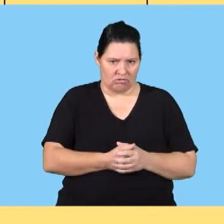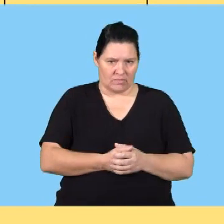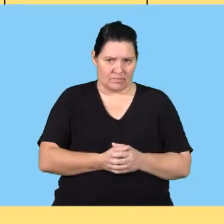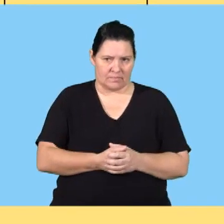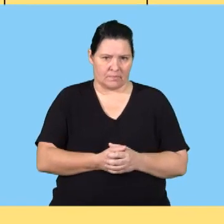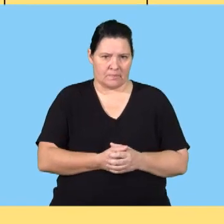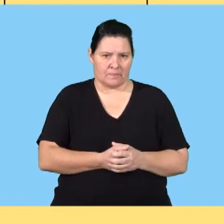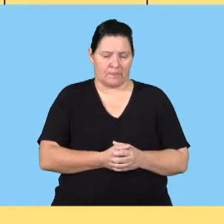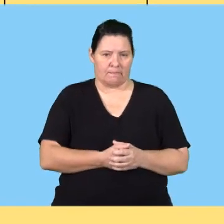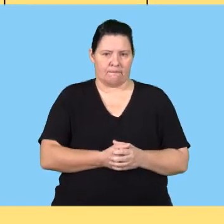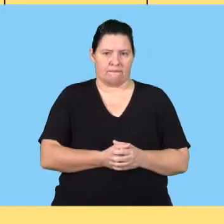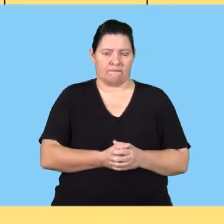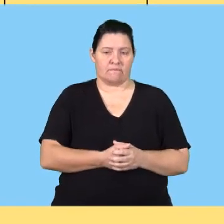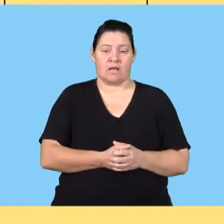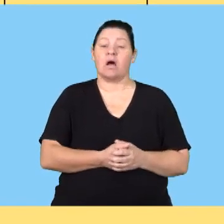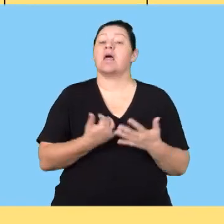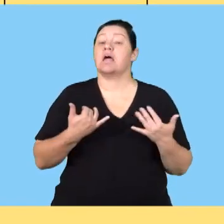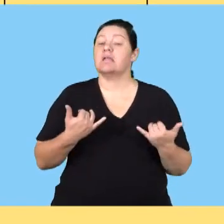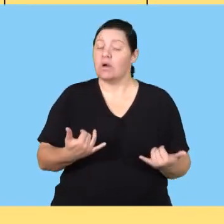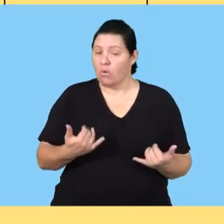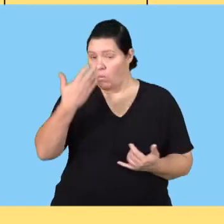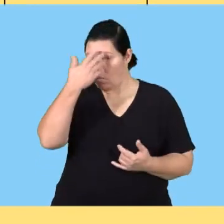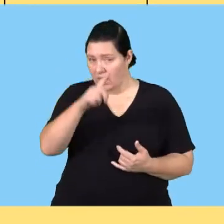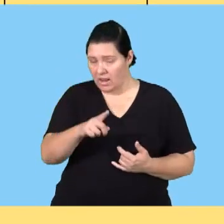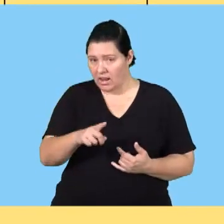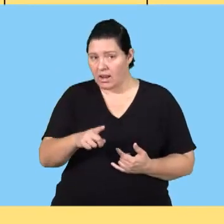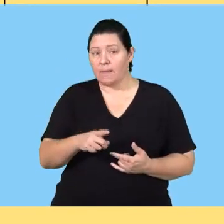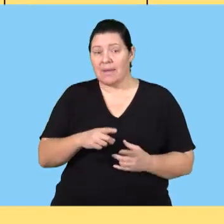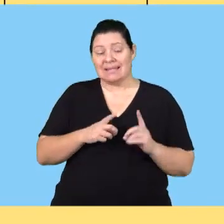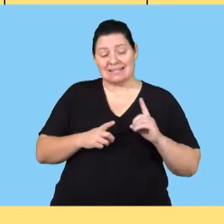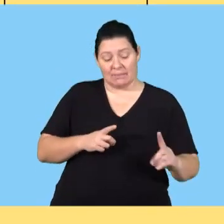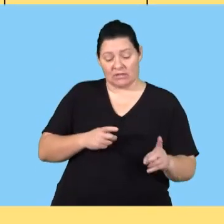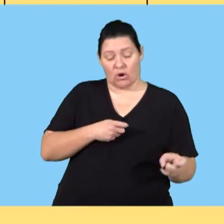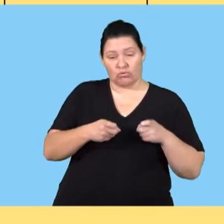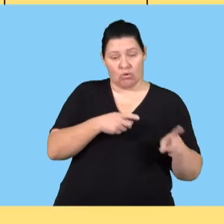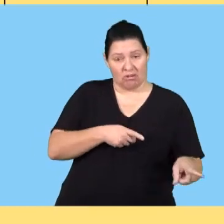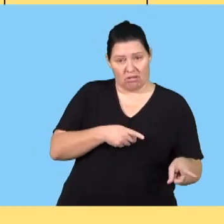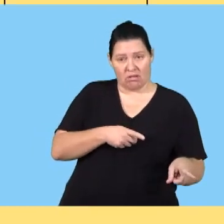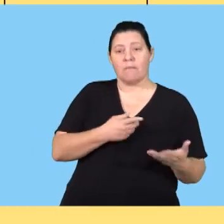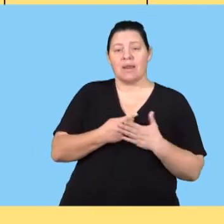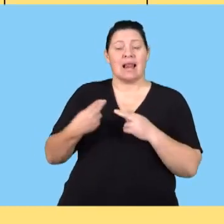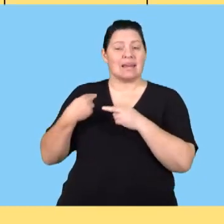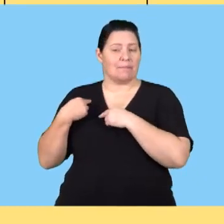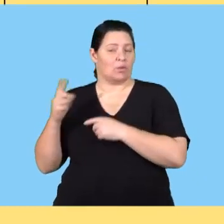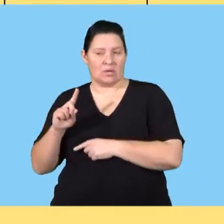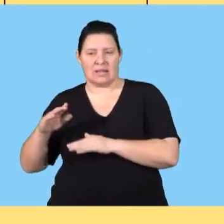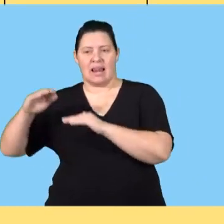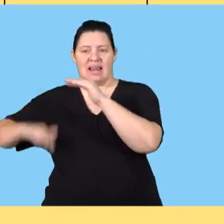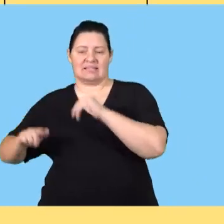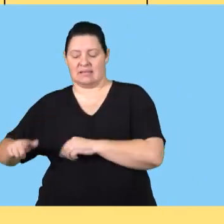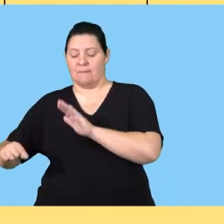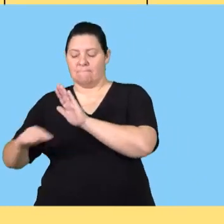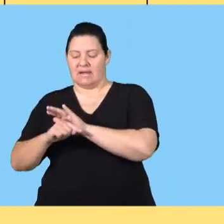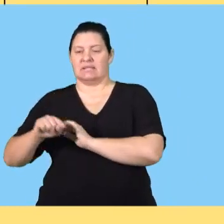creditors control. And we already know once I debit creditors control, what happens to your liabilities? They